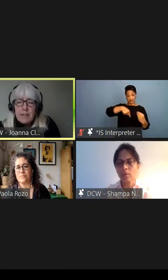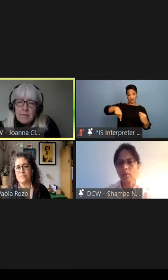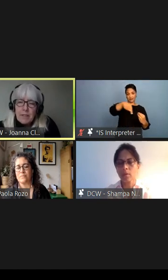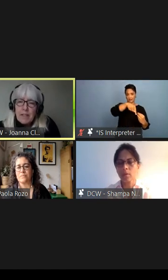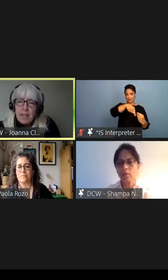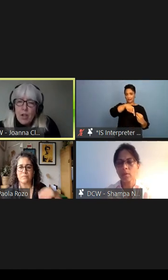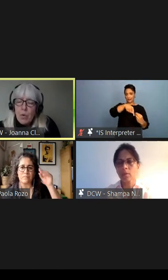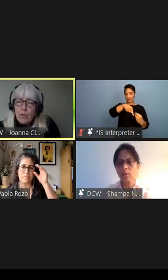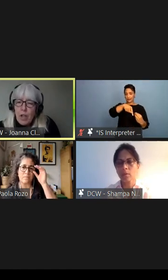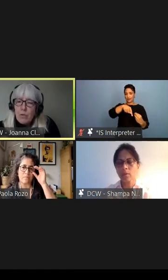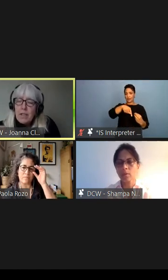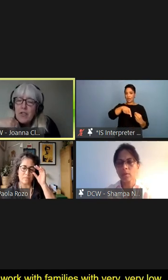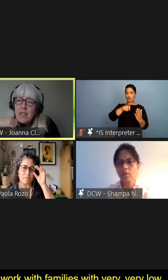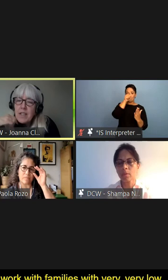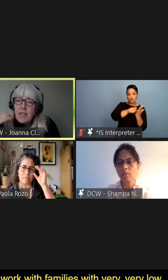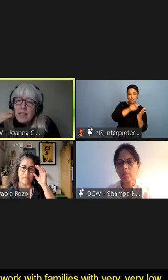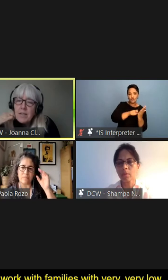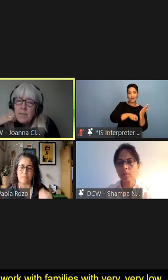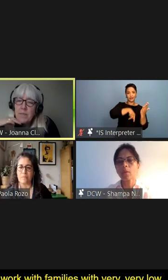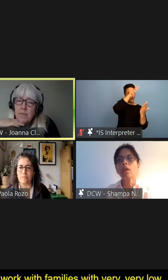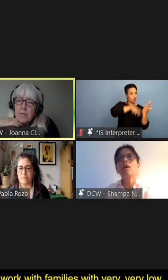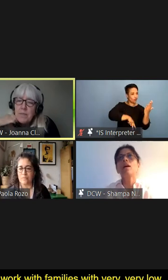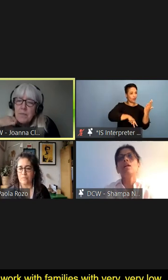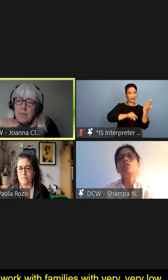very, very low or no literacy?